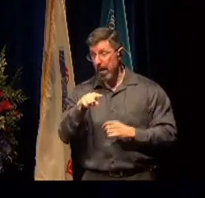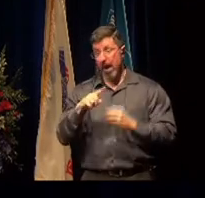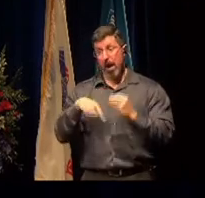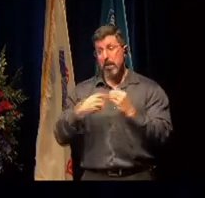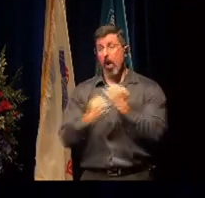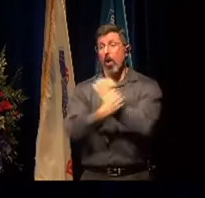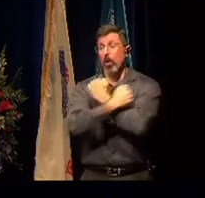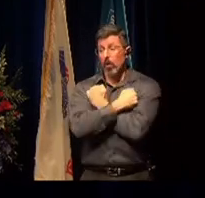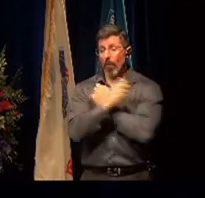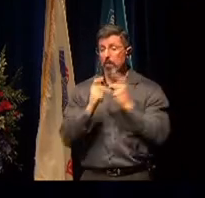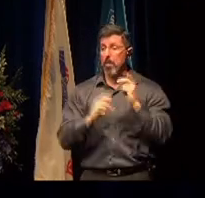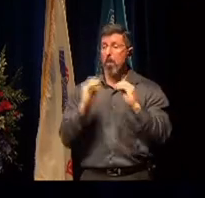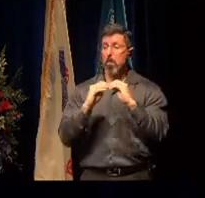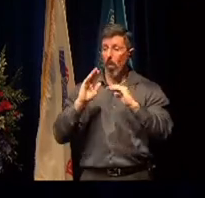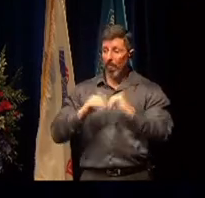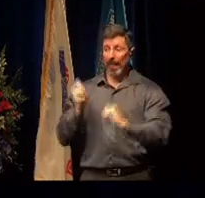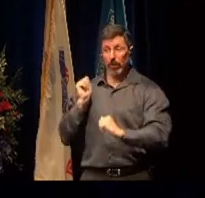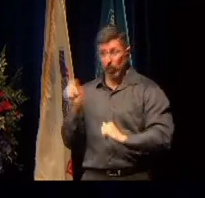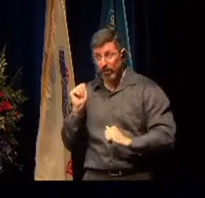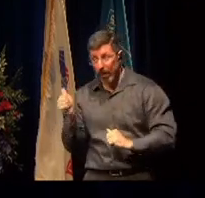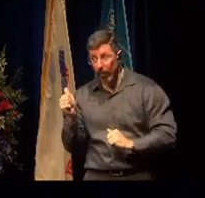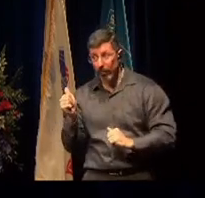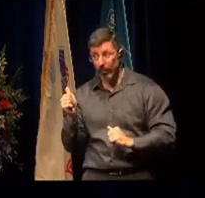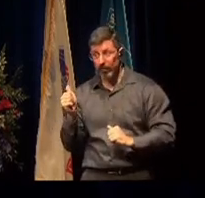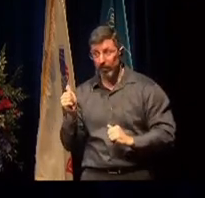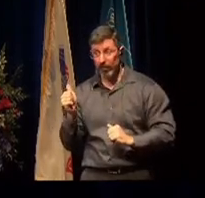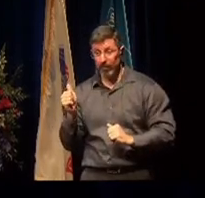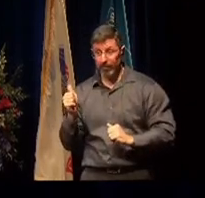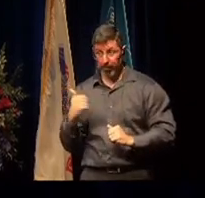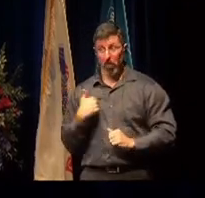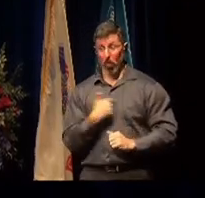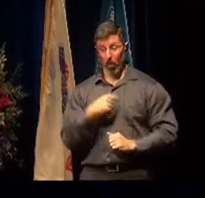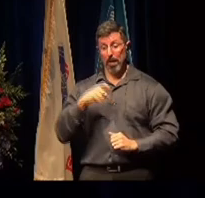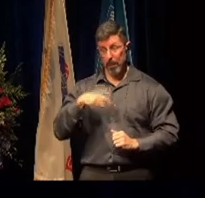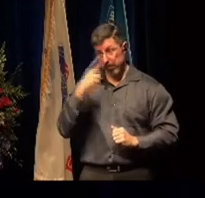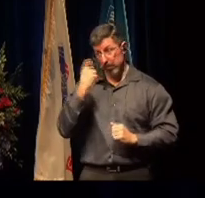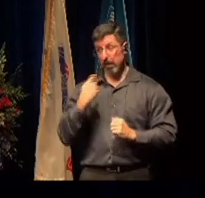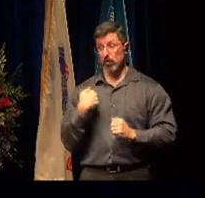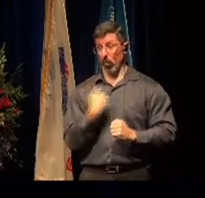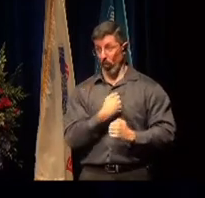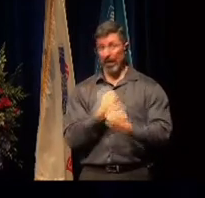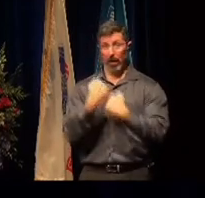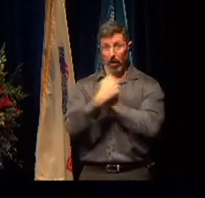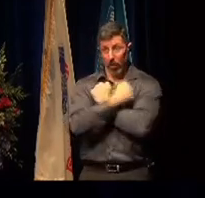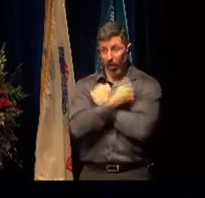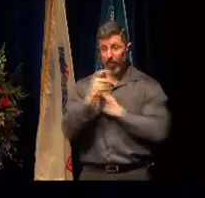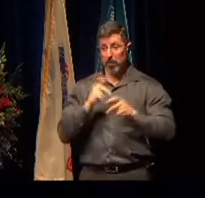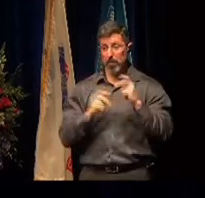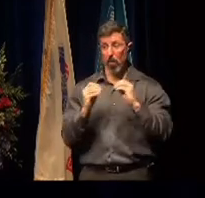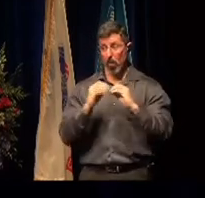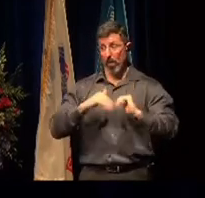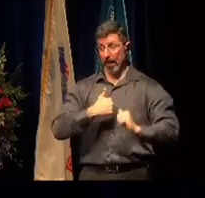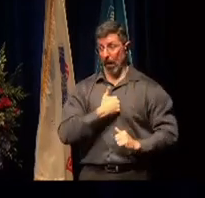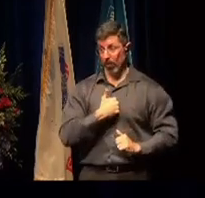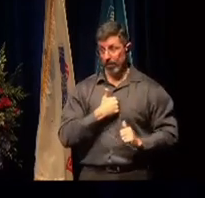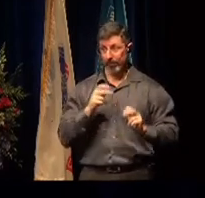not us, who have fought and died because we loved another more than self?